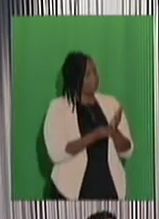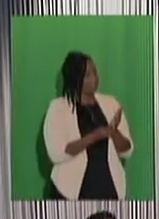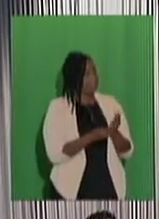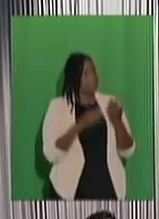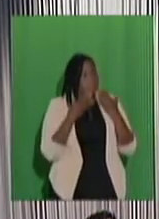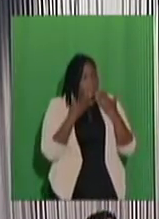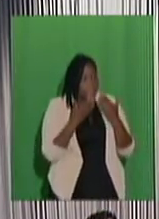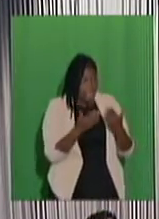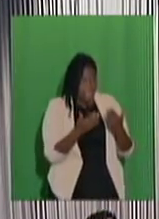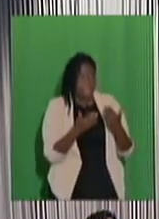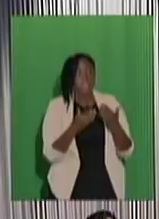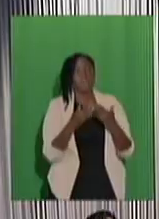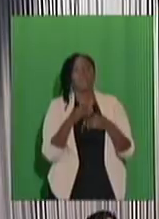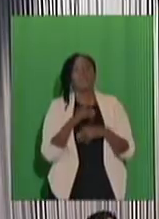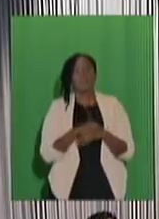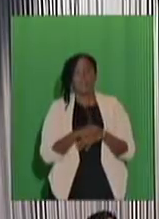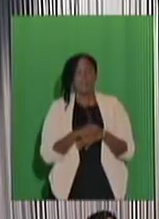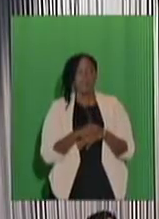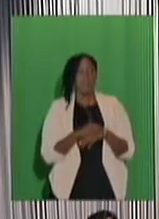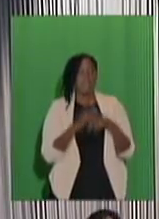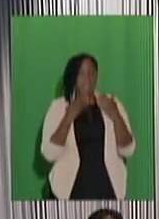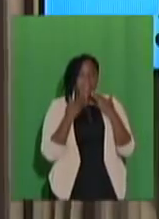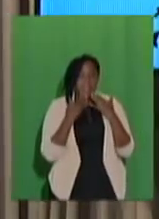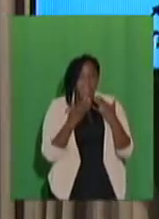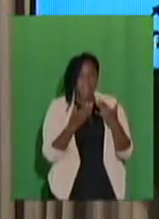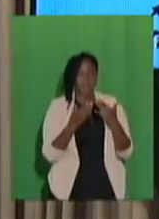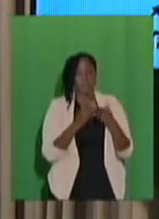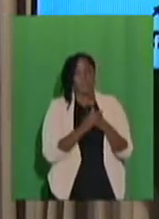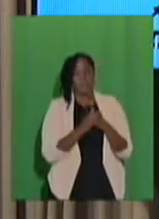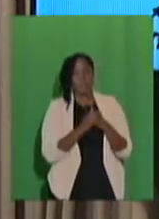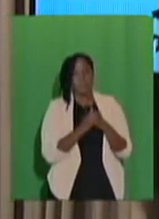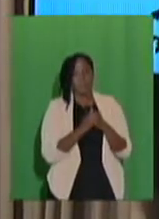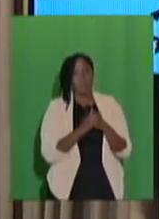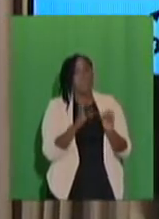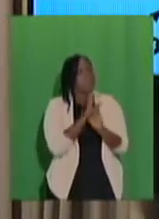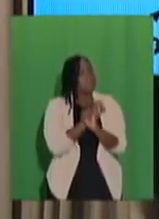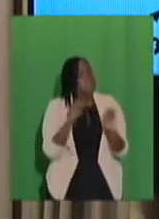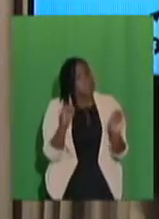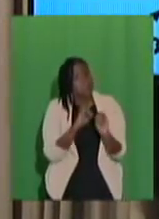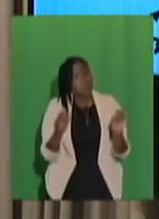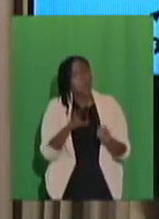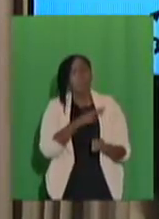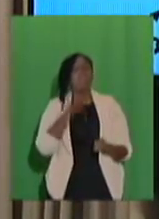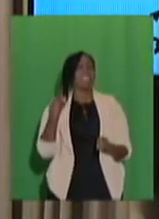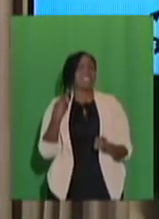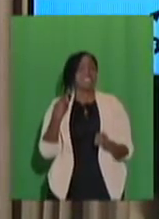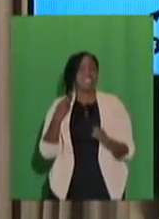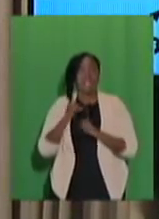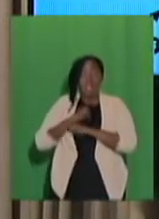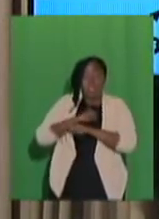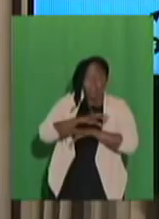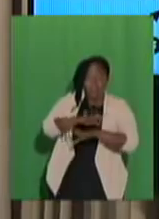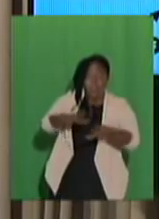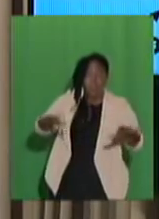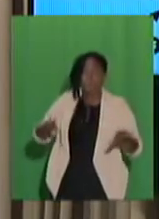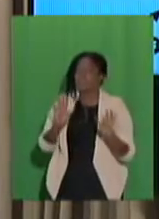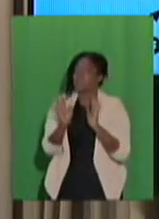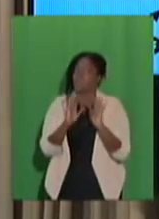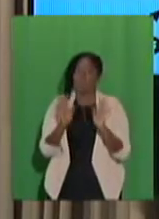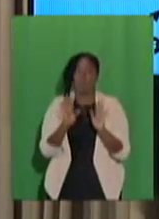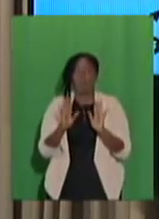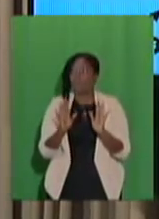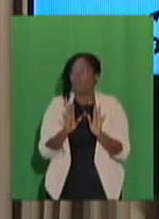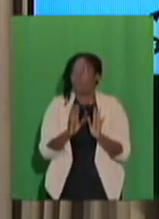you, CMO, for reiterating there's absolutely no risk of transmission because of how carefully we choose the